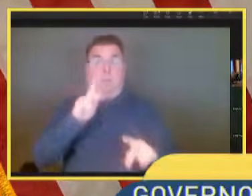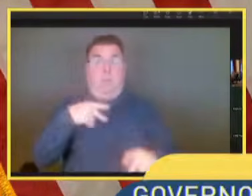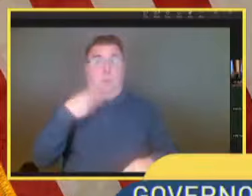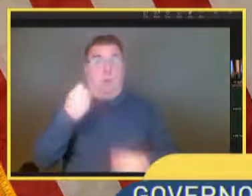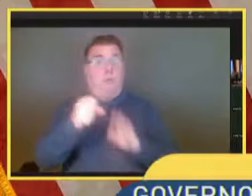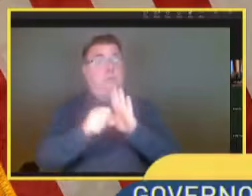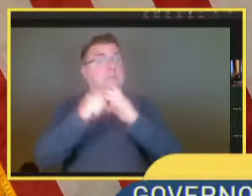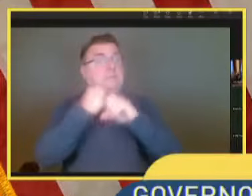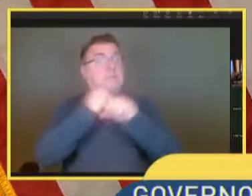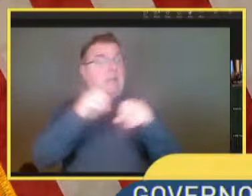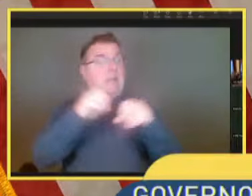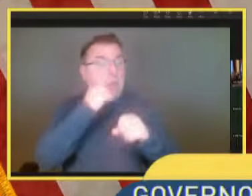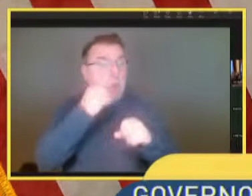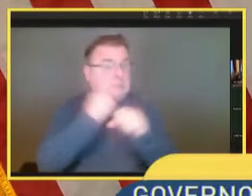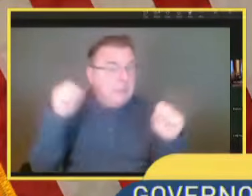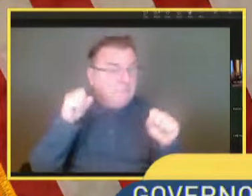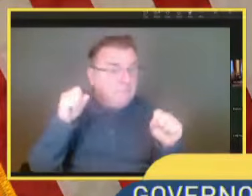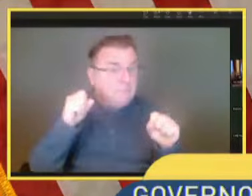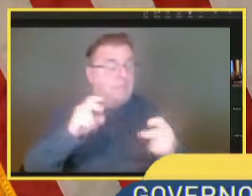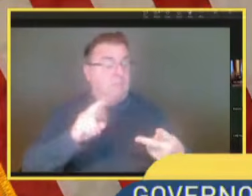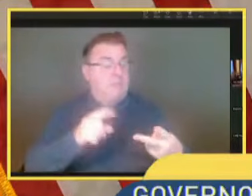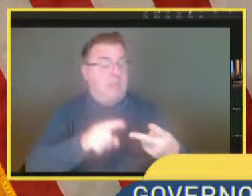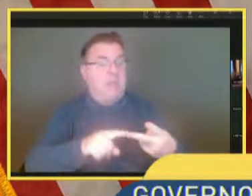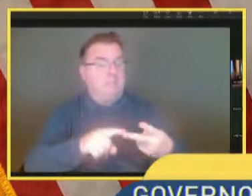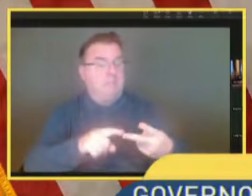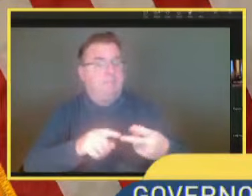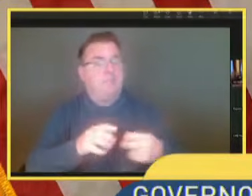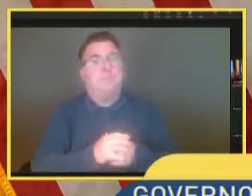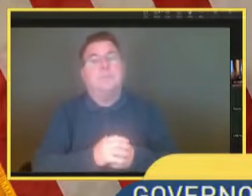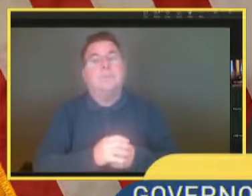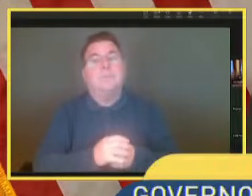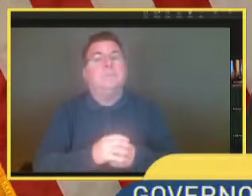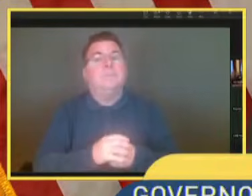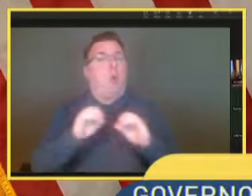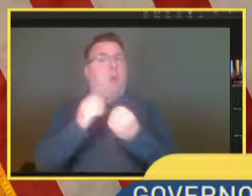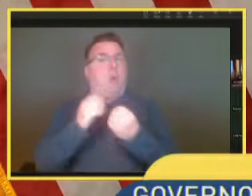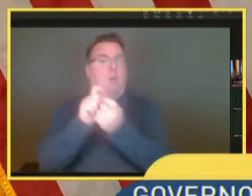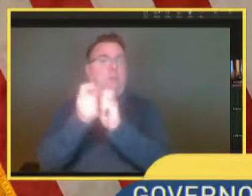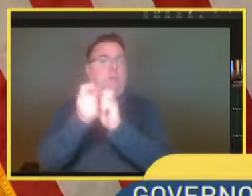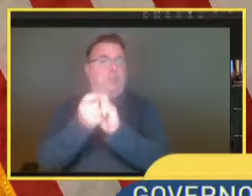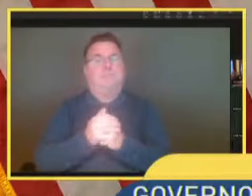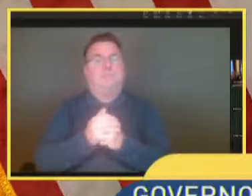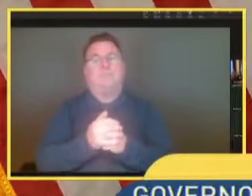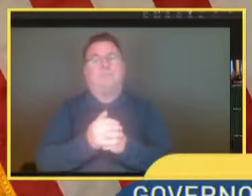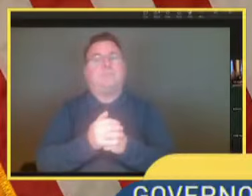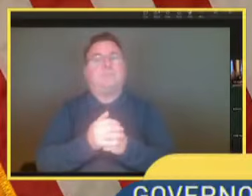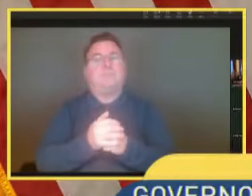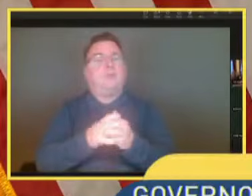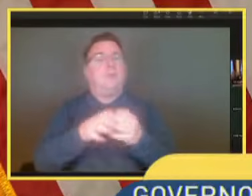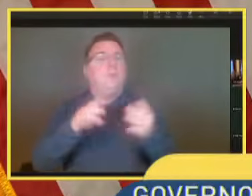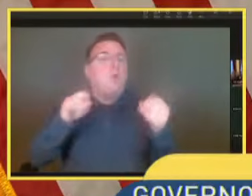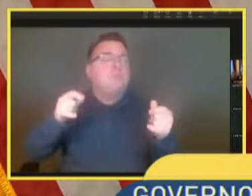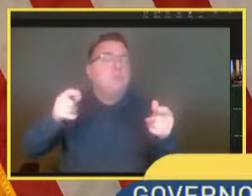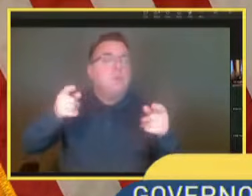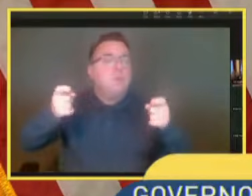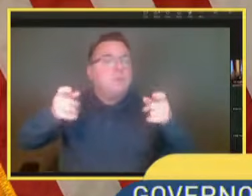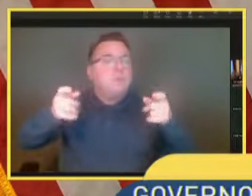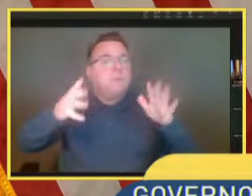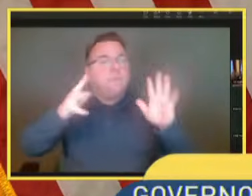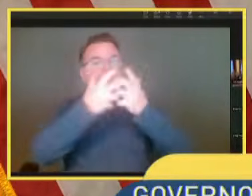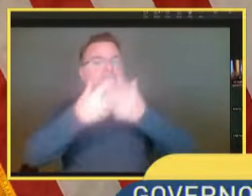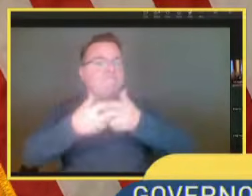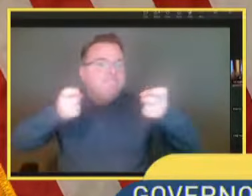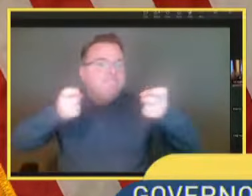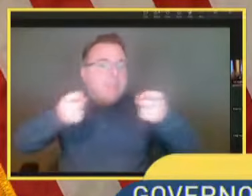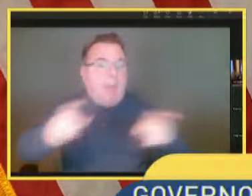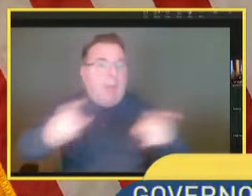homes. Second, I'm making some changes in our organization to help us coordinate our efforts in regard to ICE activity in Washington State. As you